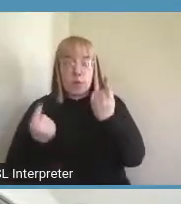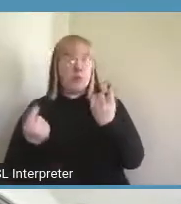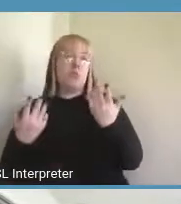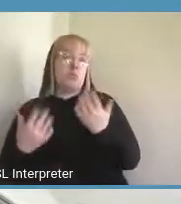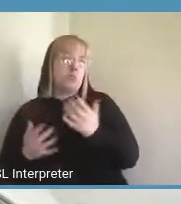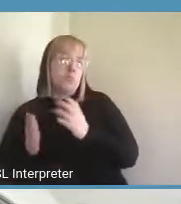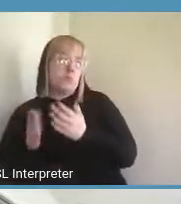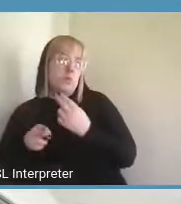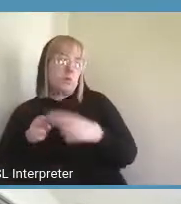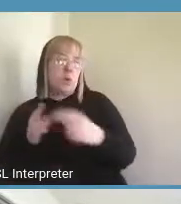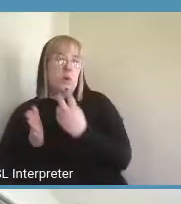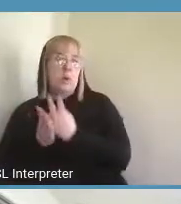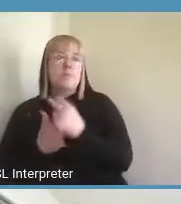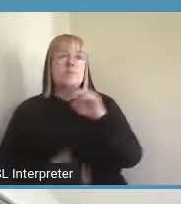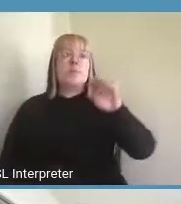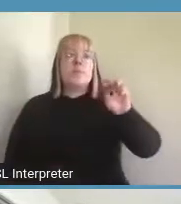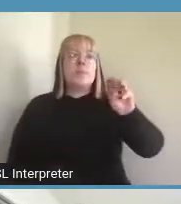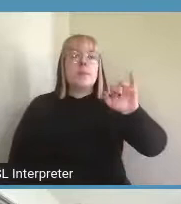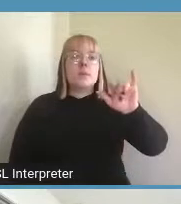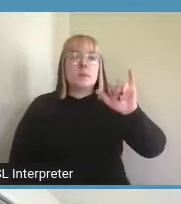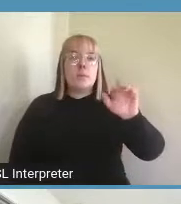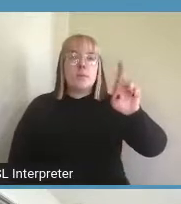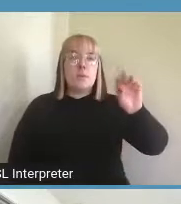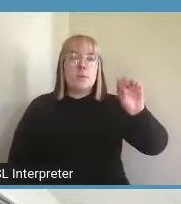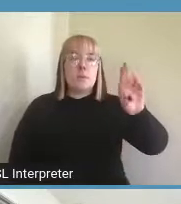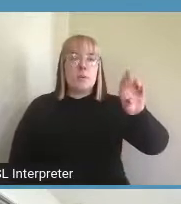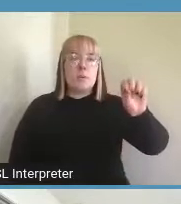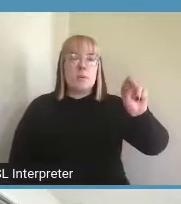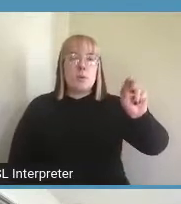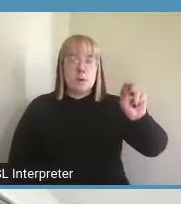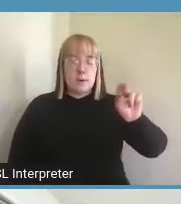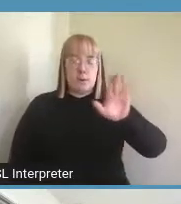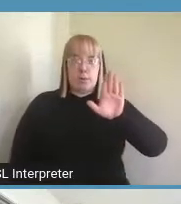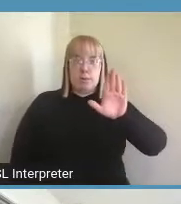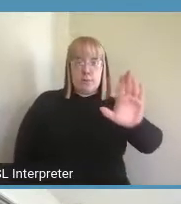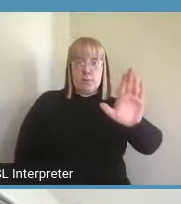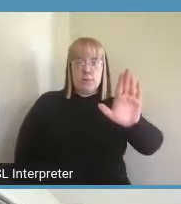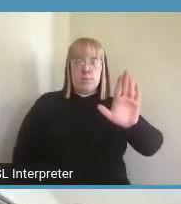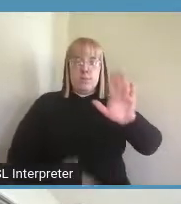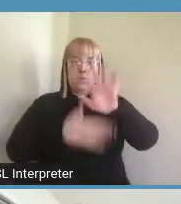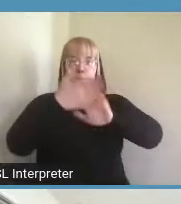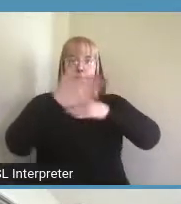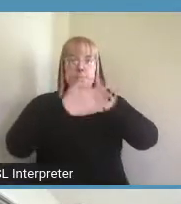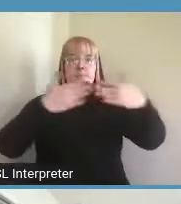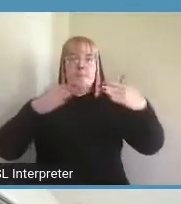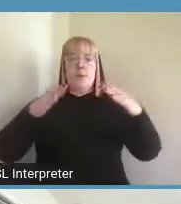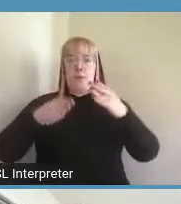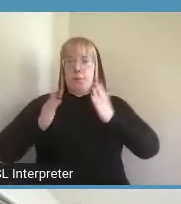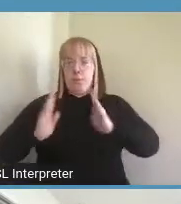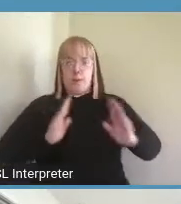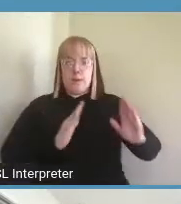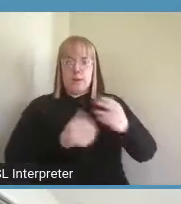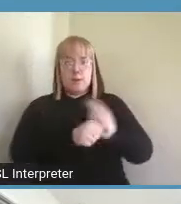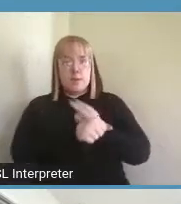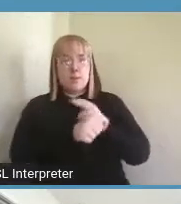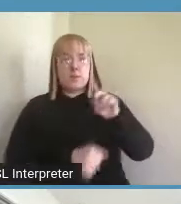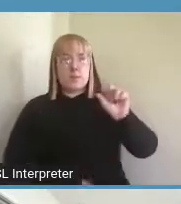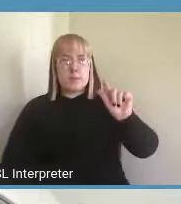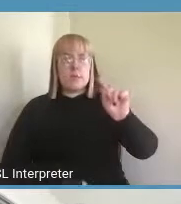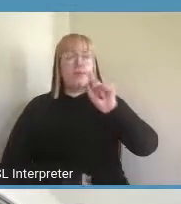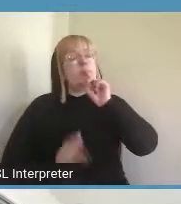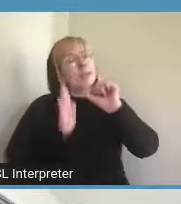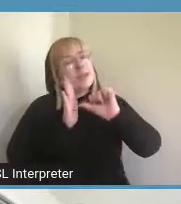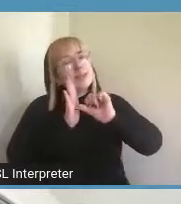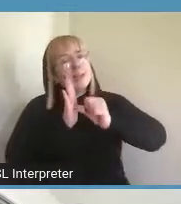I loved Emily Robertson's diagram of the process of using data. And she really emphasized